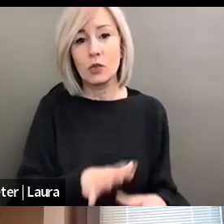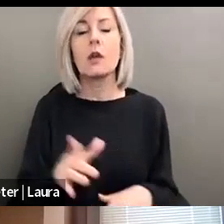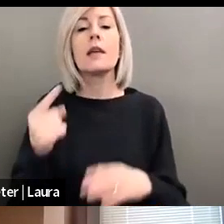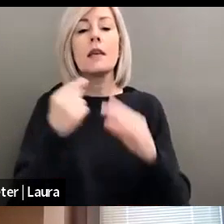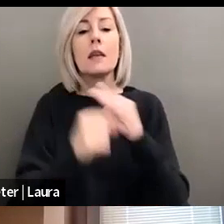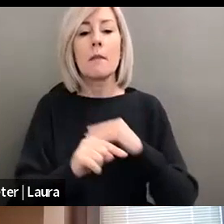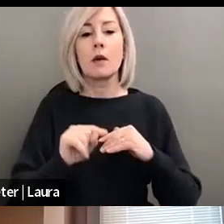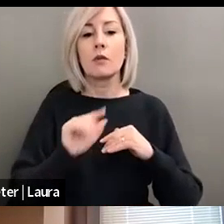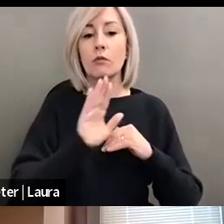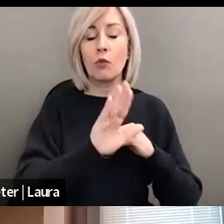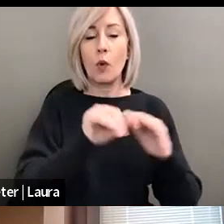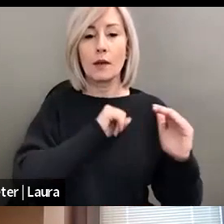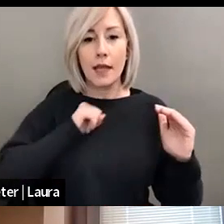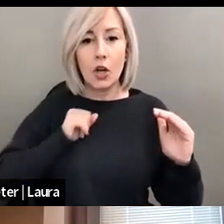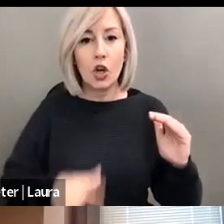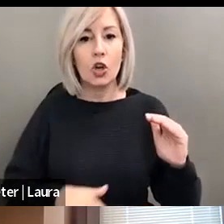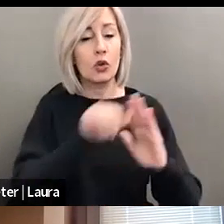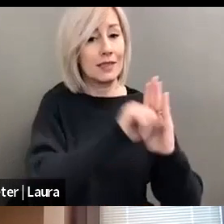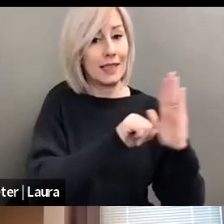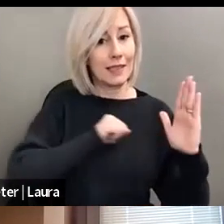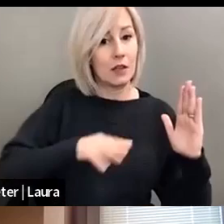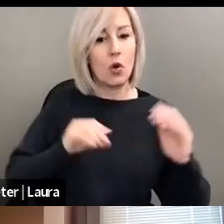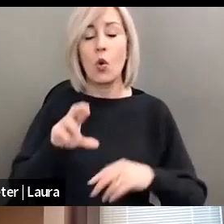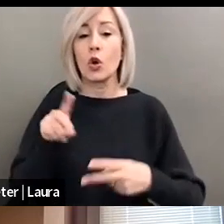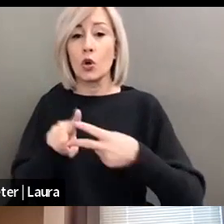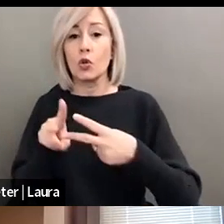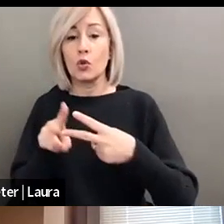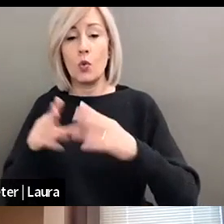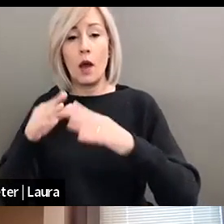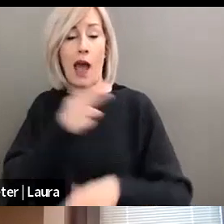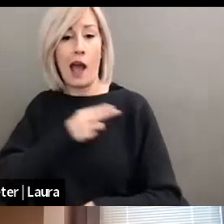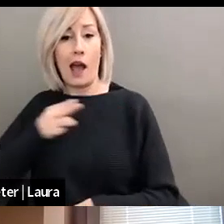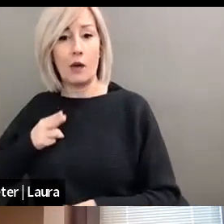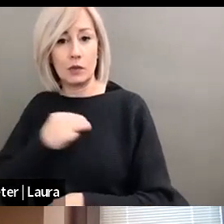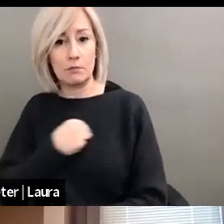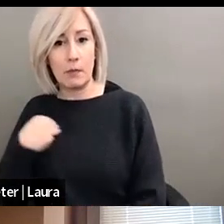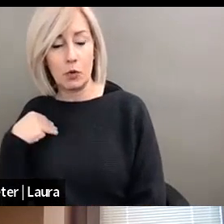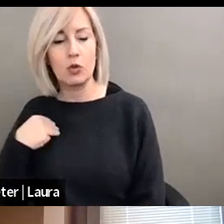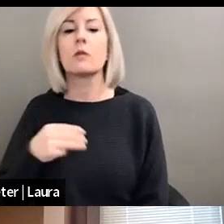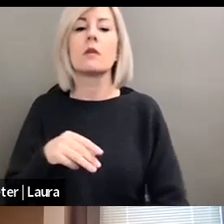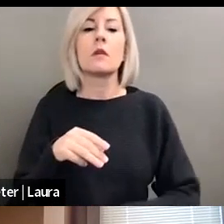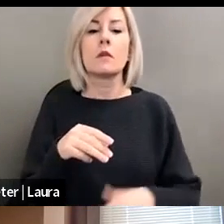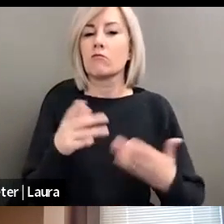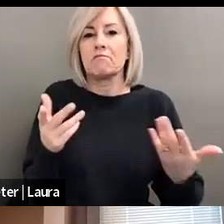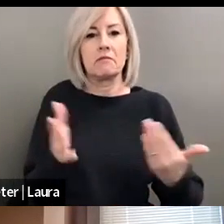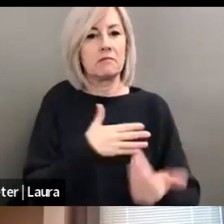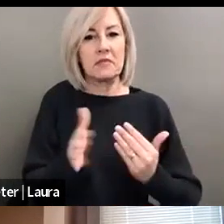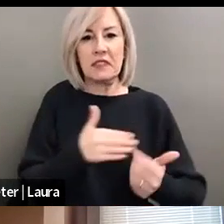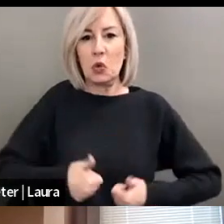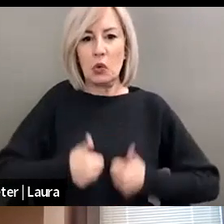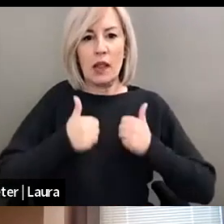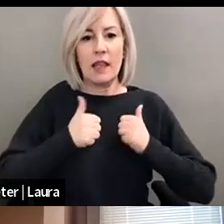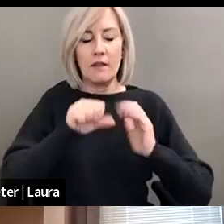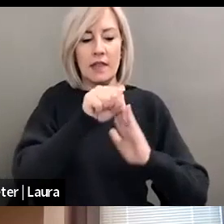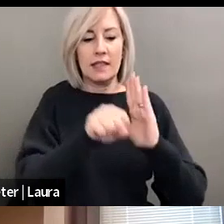your senator, your state senator, or your 2 House members. Even if you live in the state